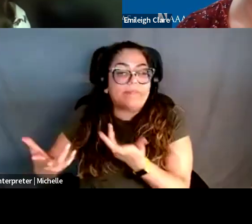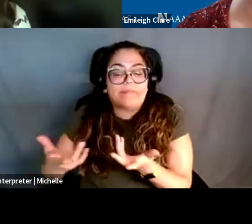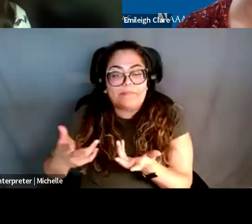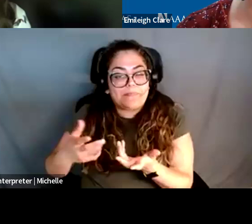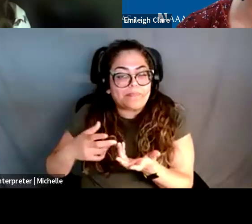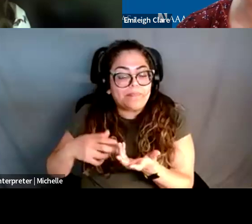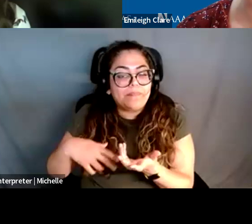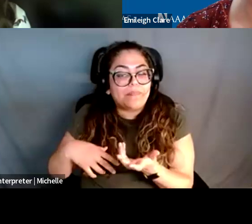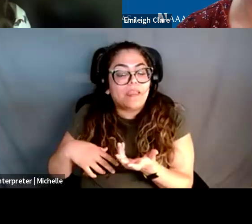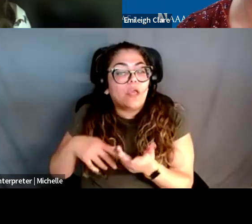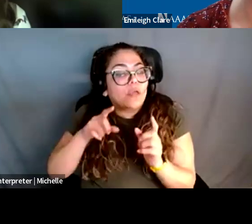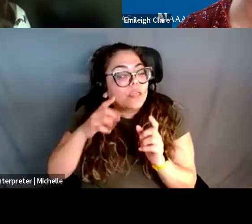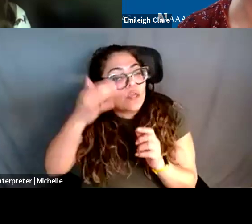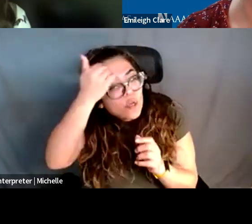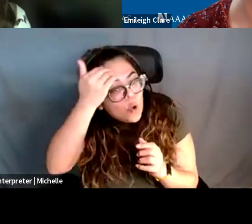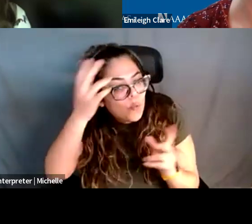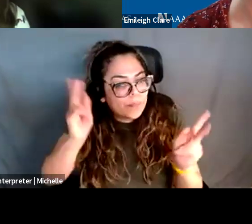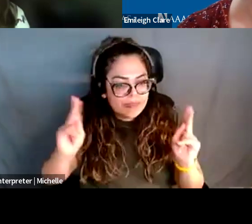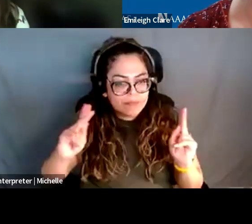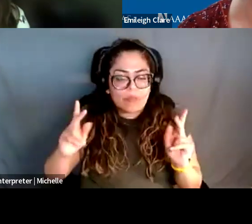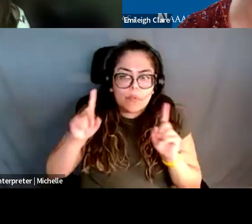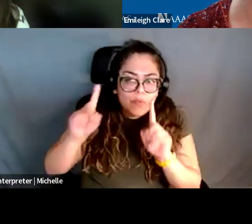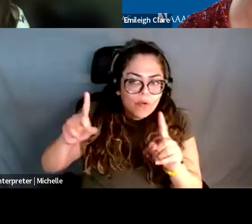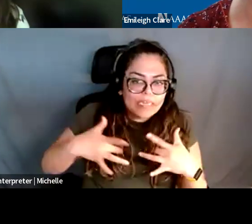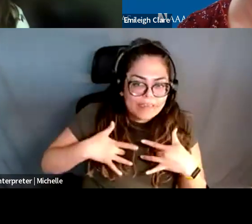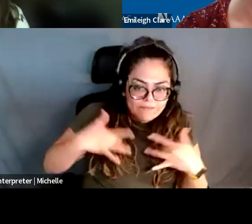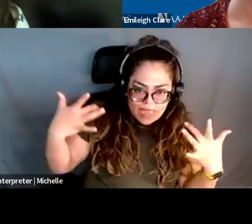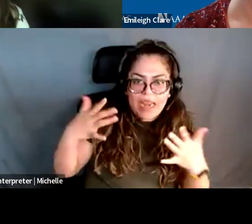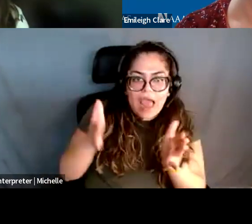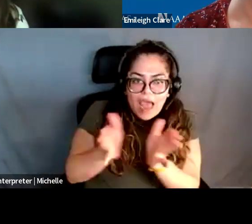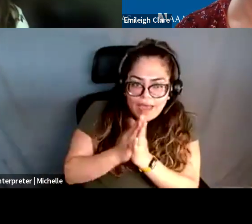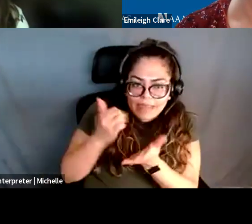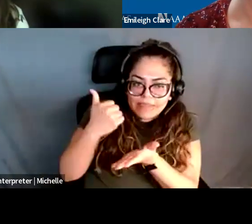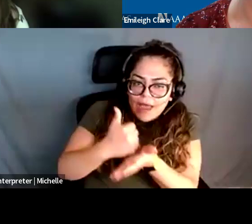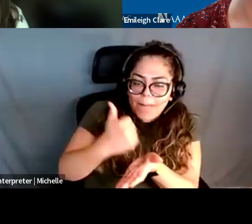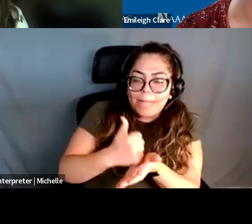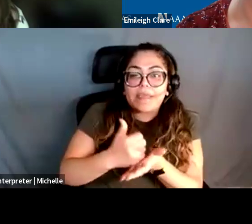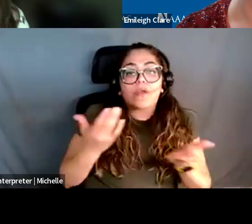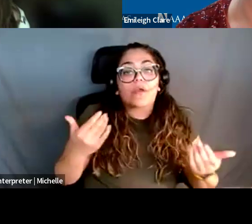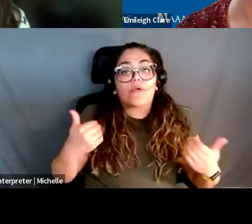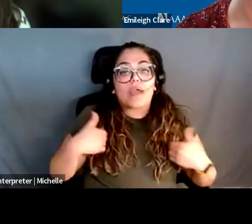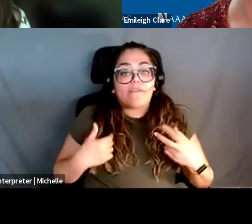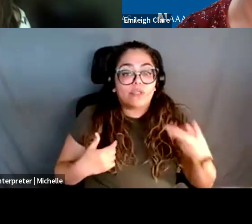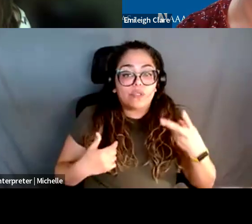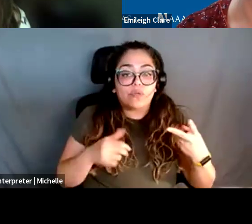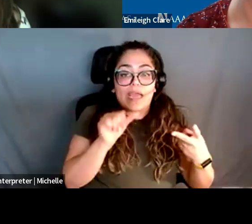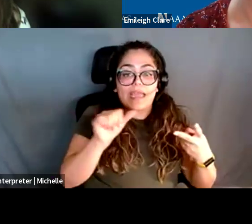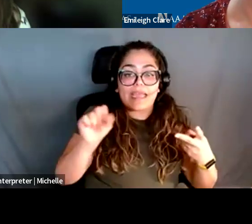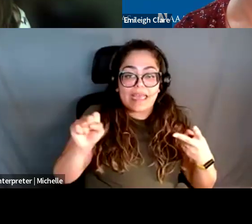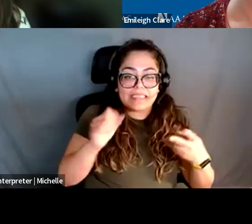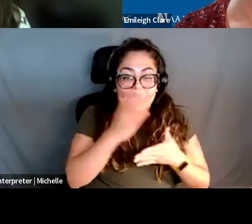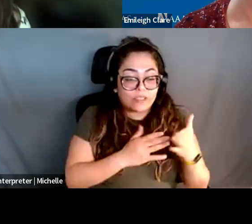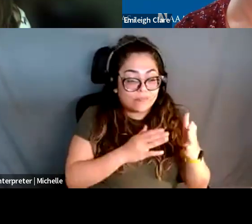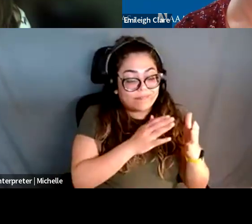people, go to an event, ask how you can help. We have two AAAS sections right now that are doing a lot of